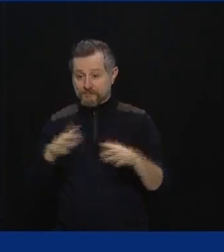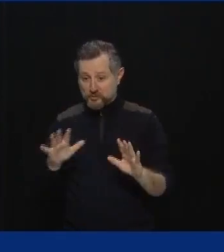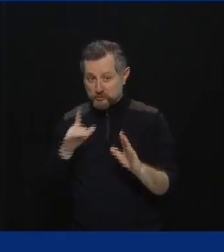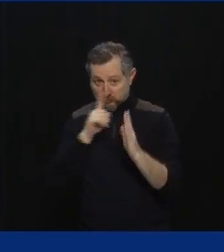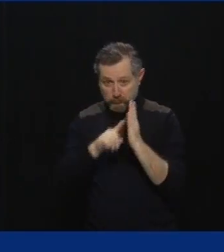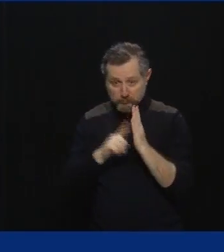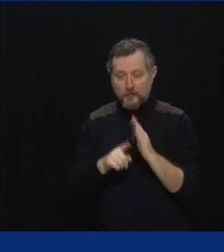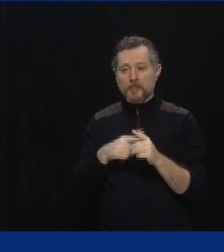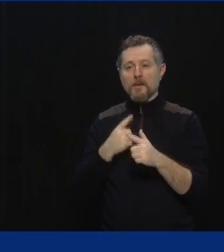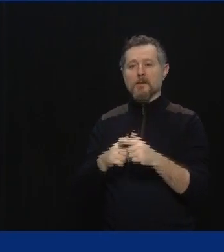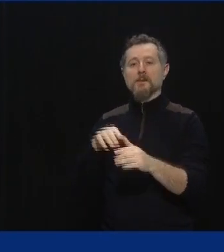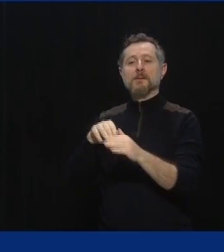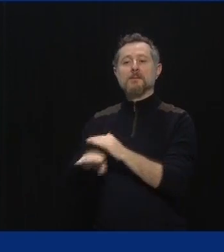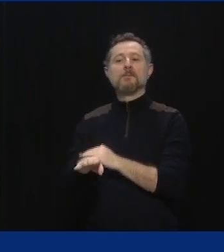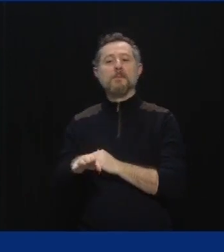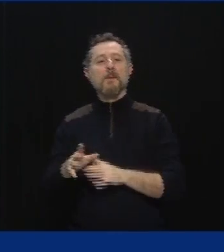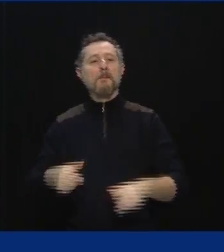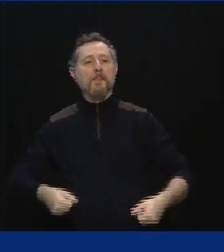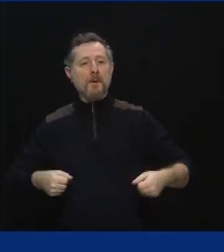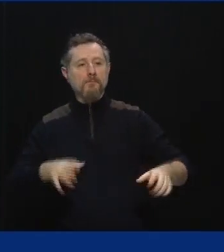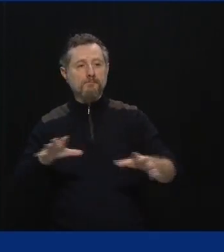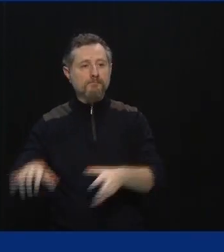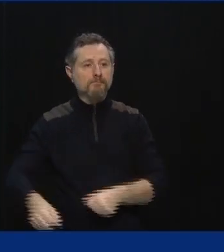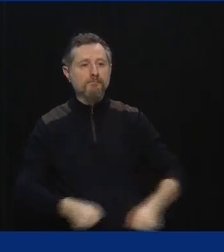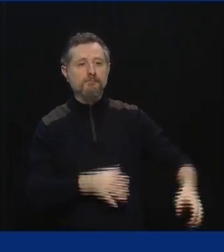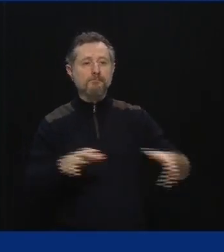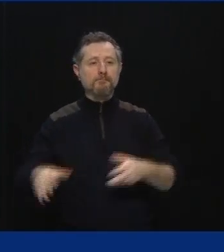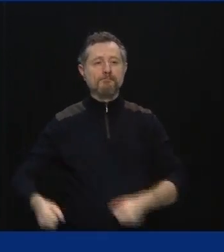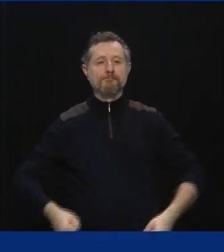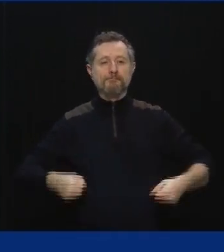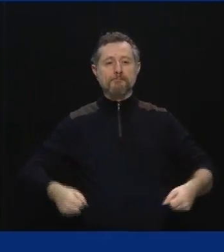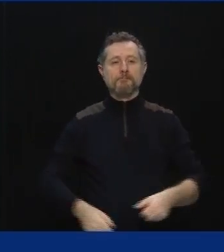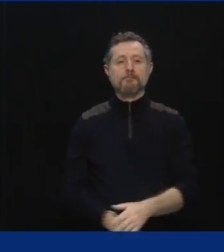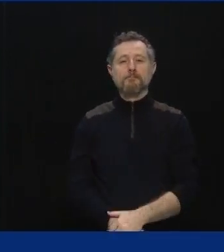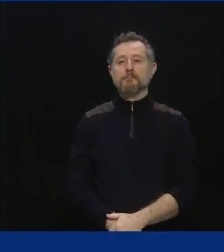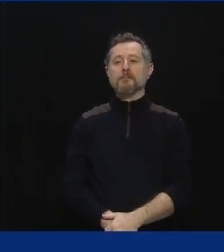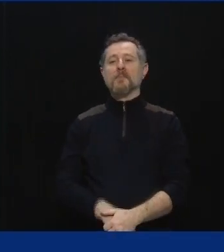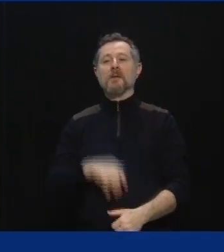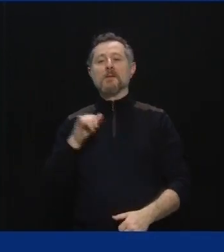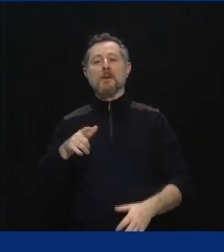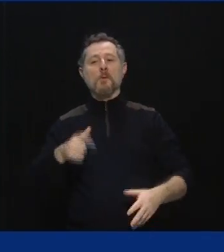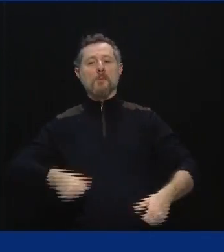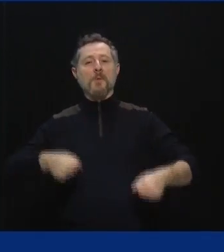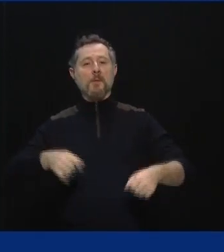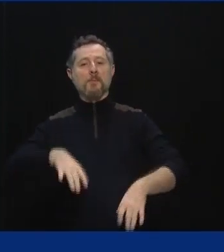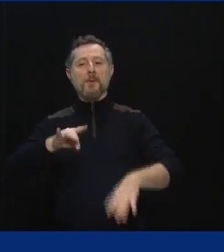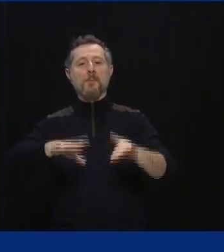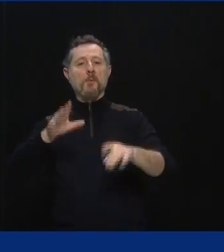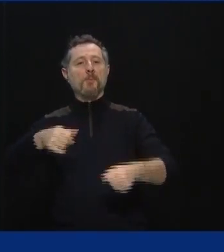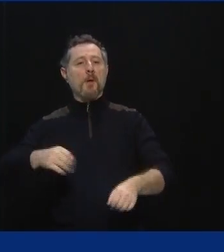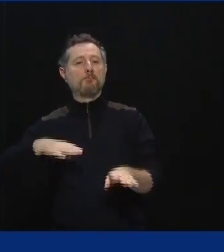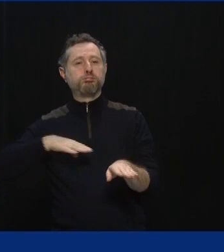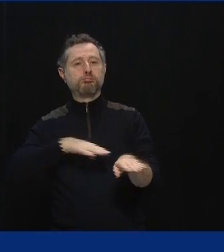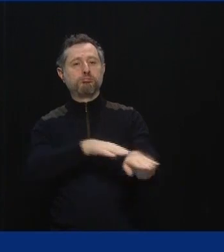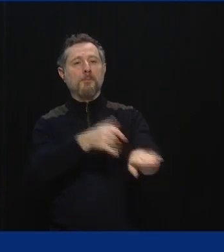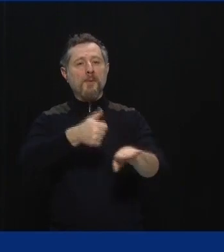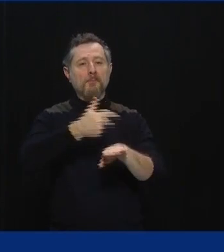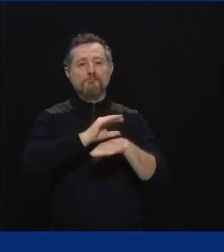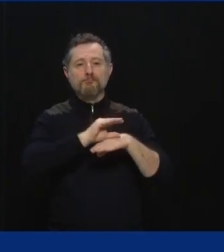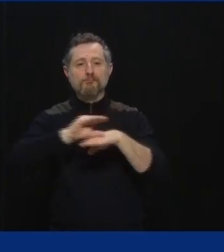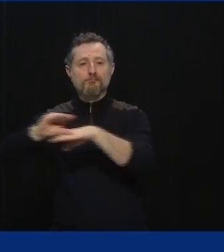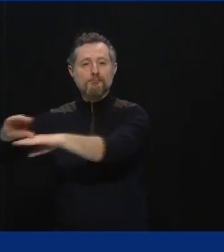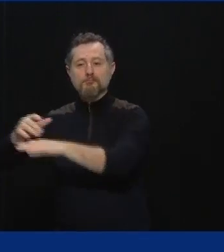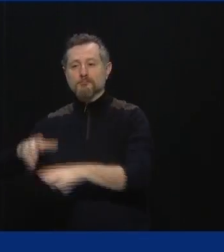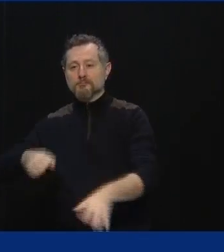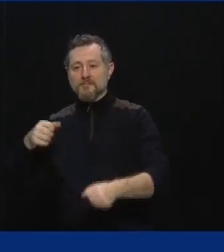to baggage claim. You're looking at a view of the baggage claim area with extensive